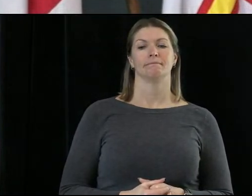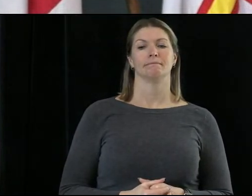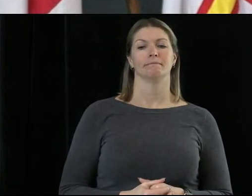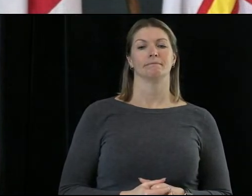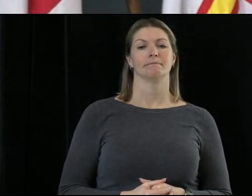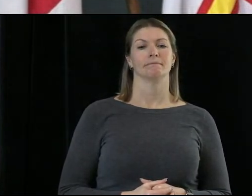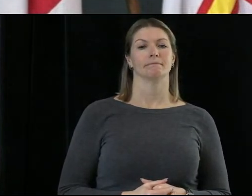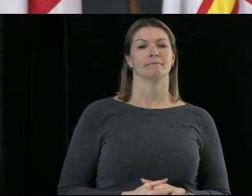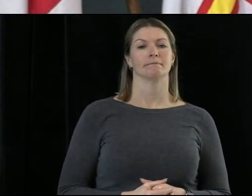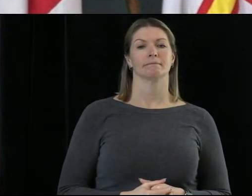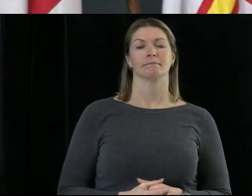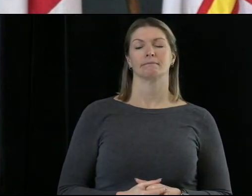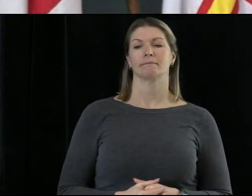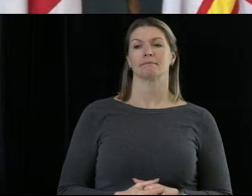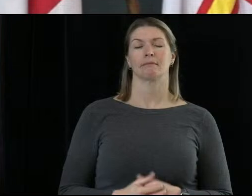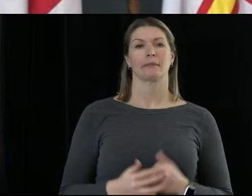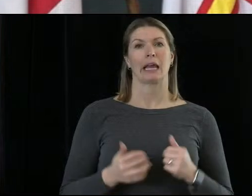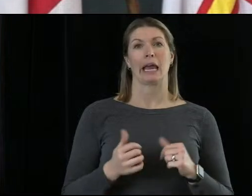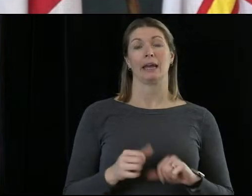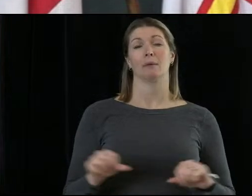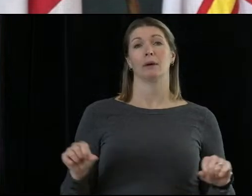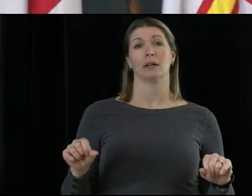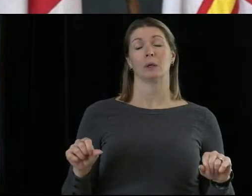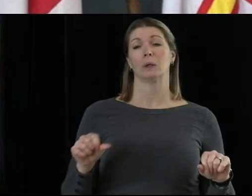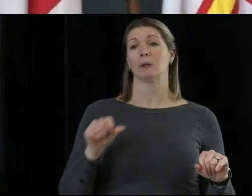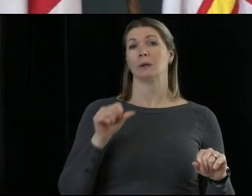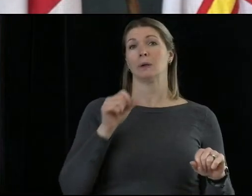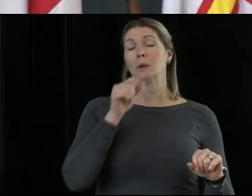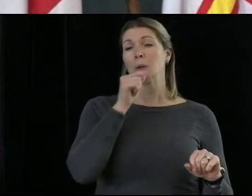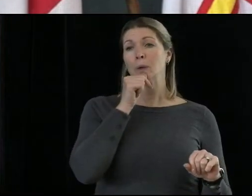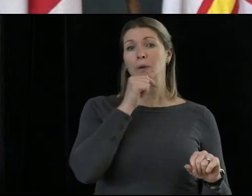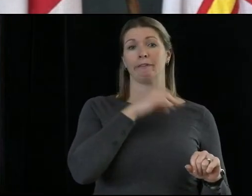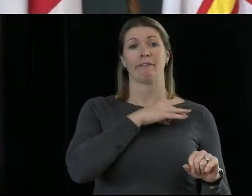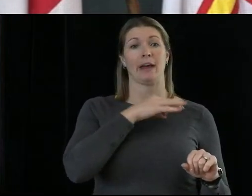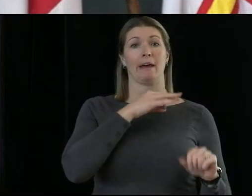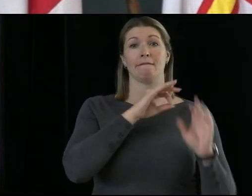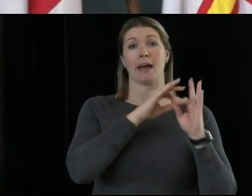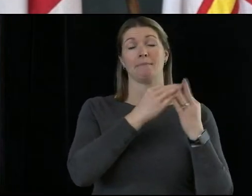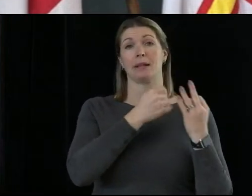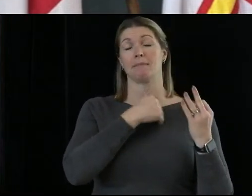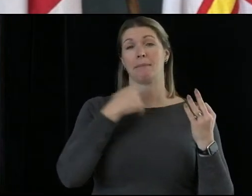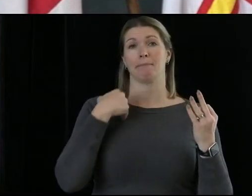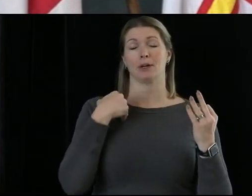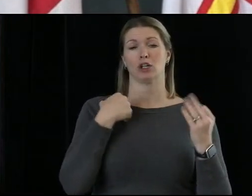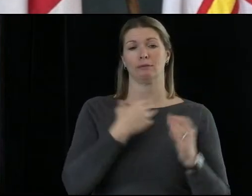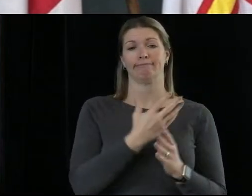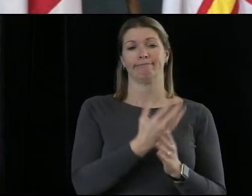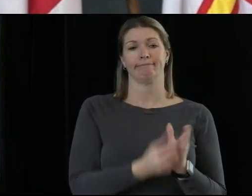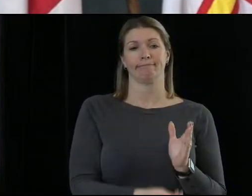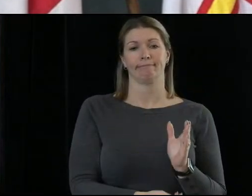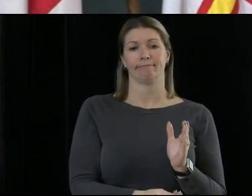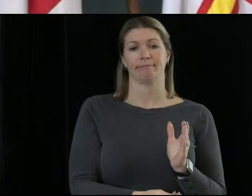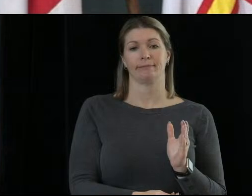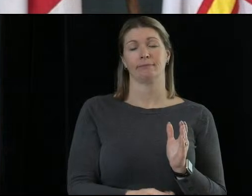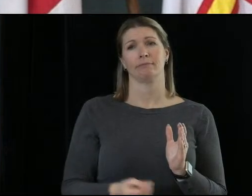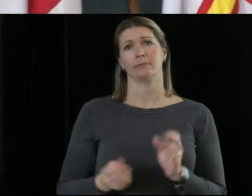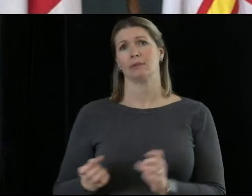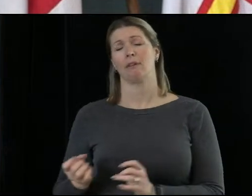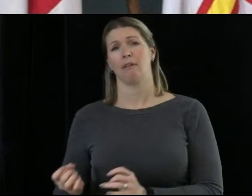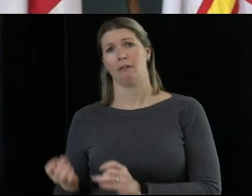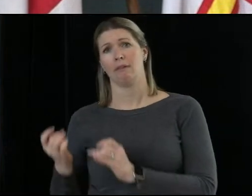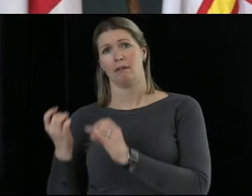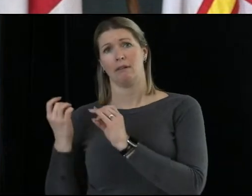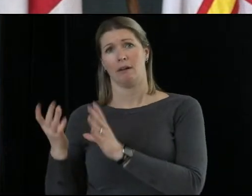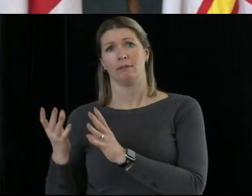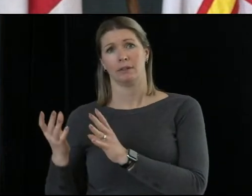anyone who loses a loved one tragically, it's horrendous. But there's a grieving process that's